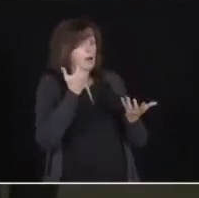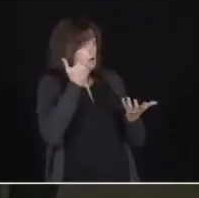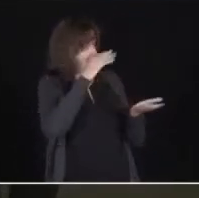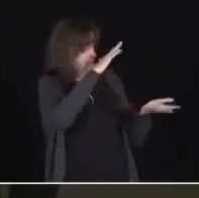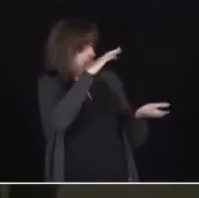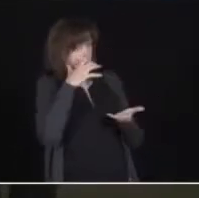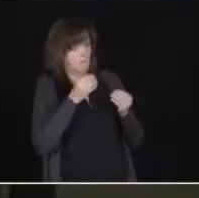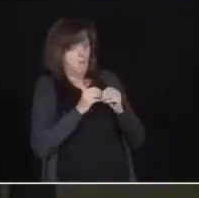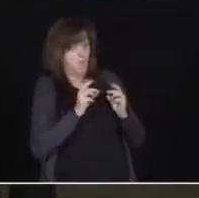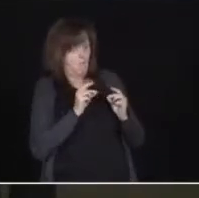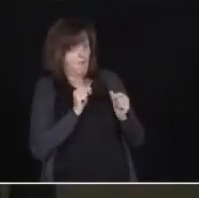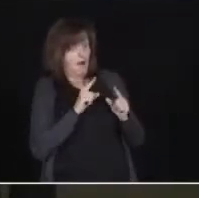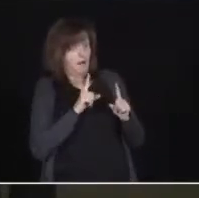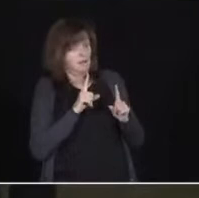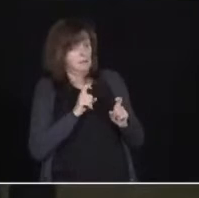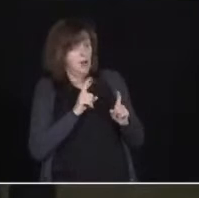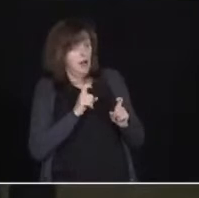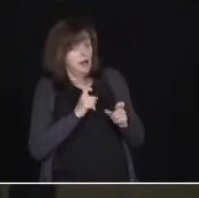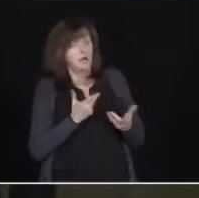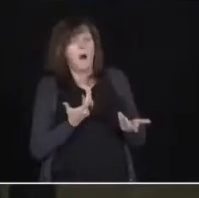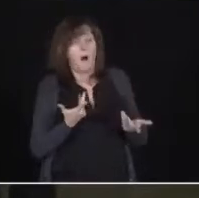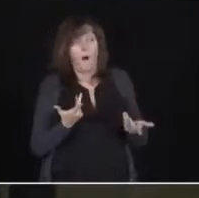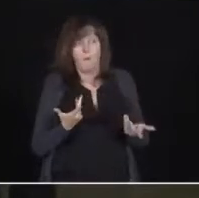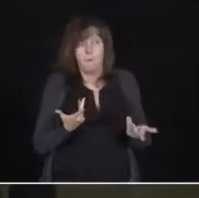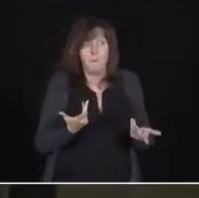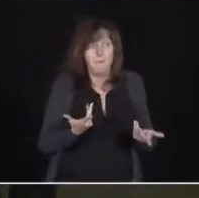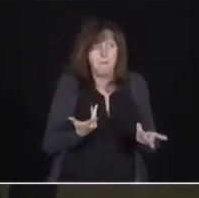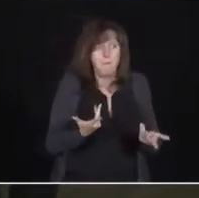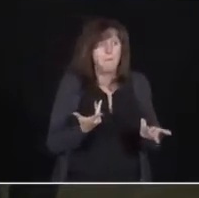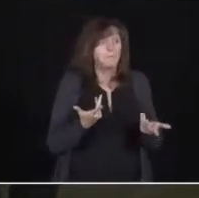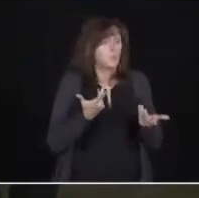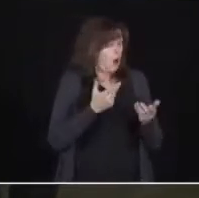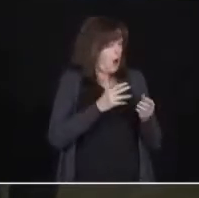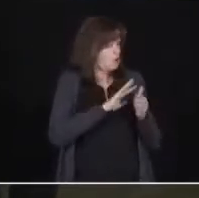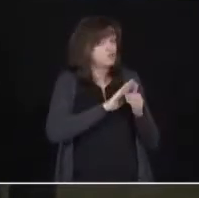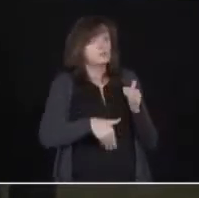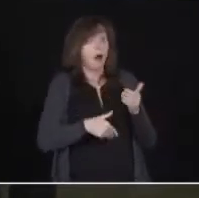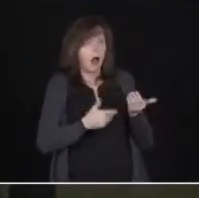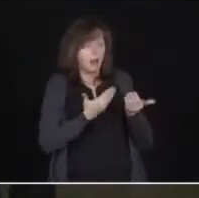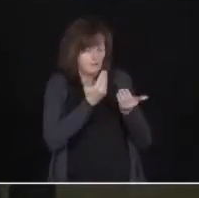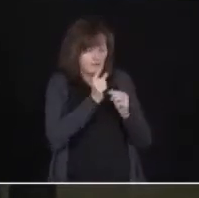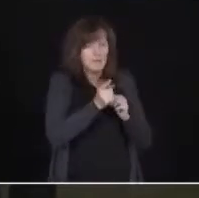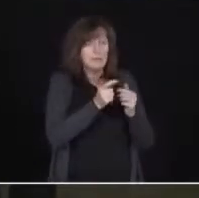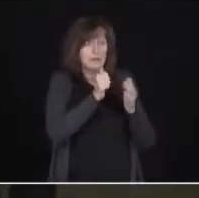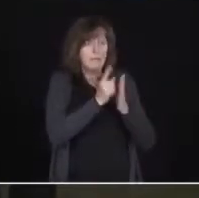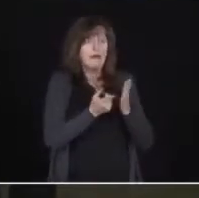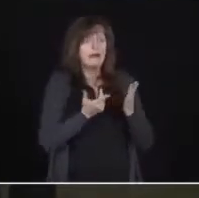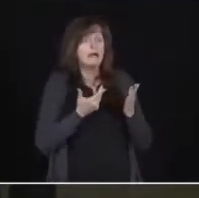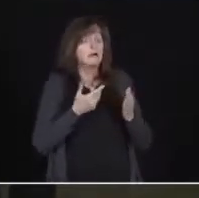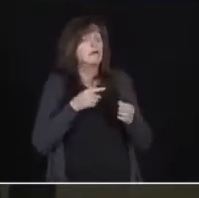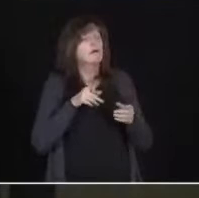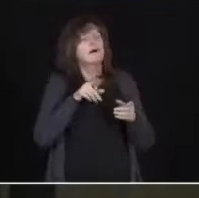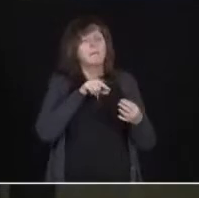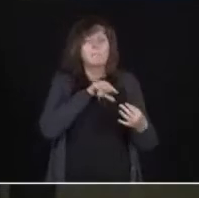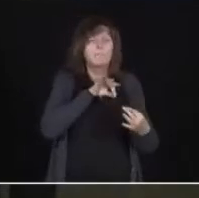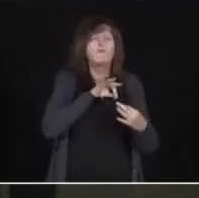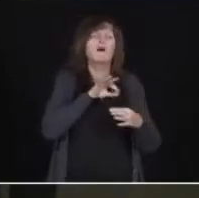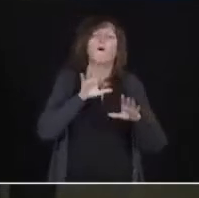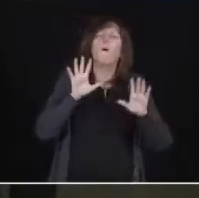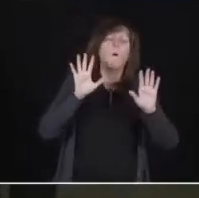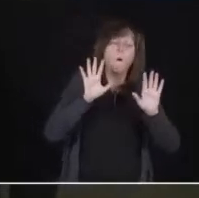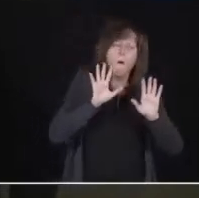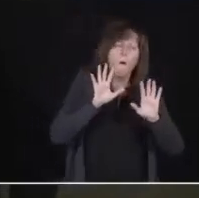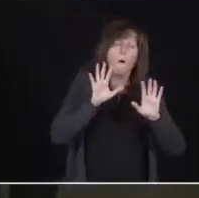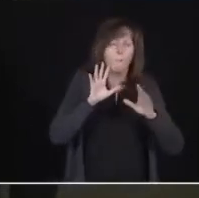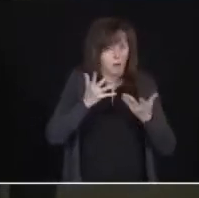get the results in 15, 20 minutes for people. This is a game changer. It's not everything, but it's a game changer.